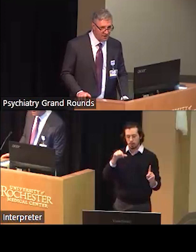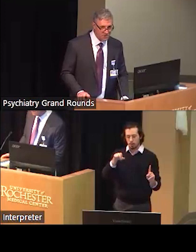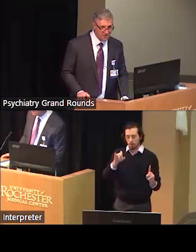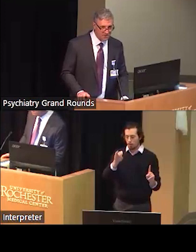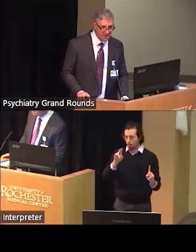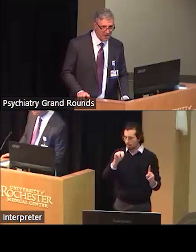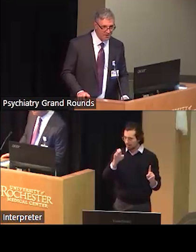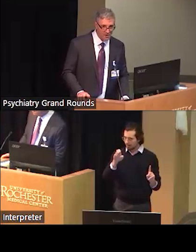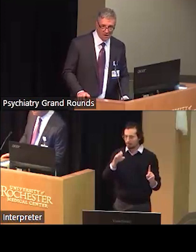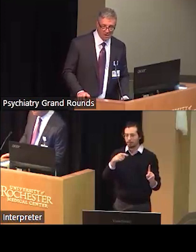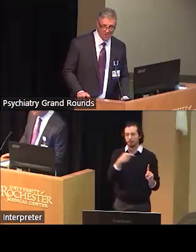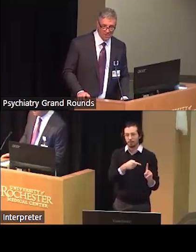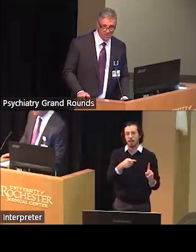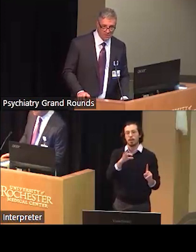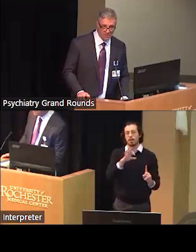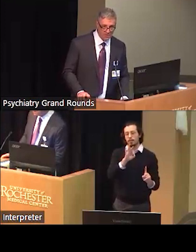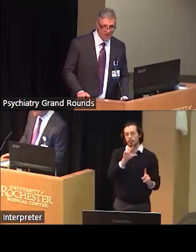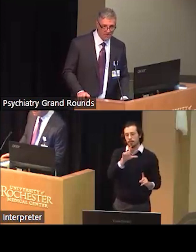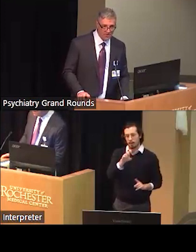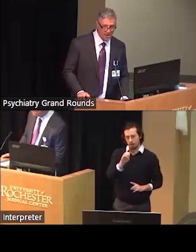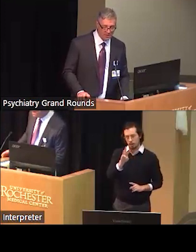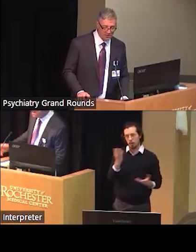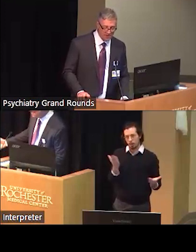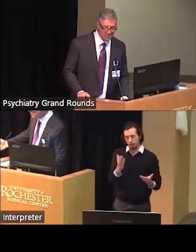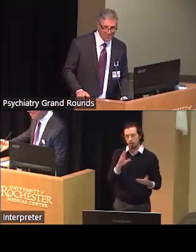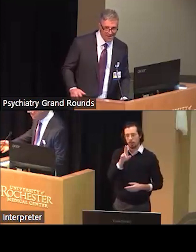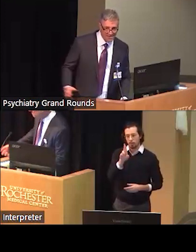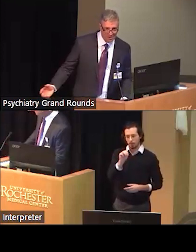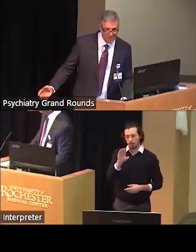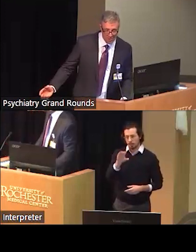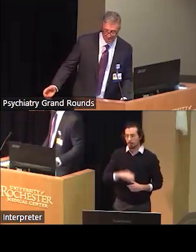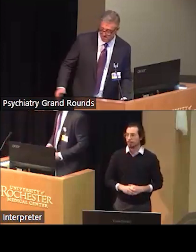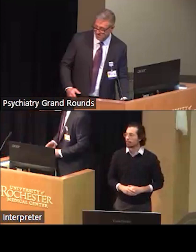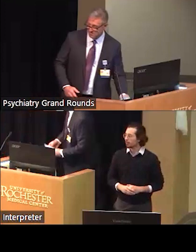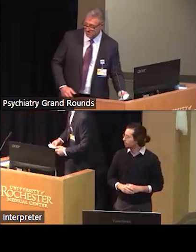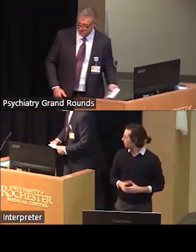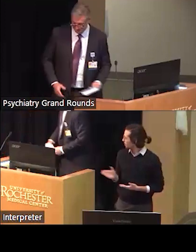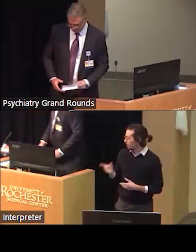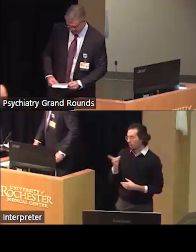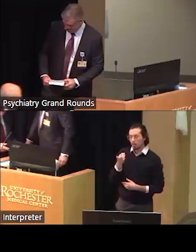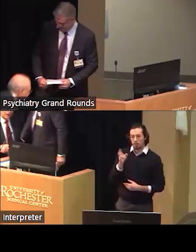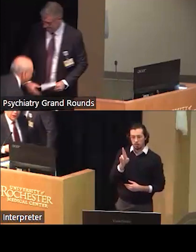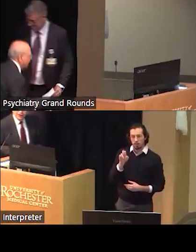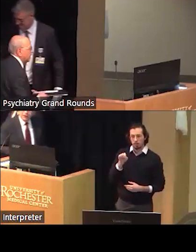of the Fellowship in Psychiatry and Law here at the University of Rochester Medical Center. Dr. Cecconi.